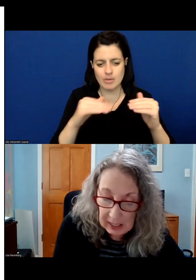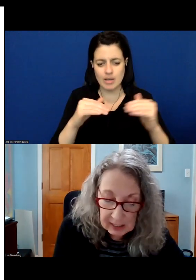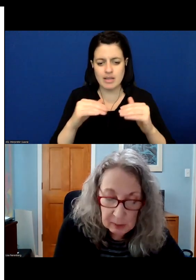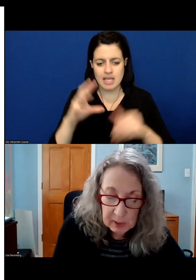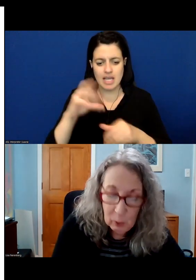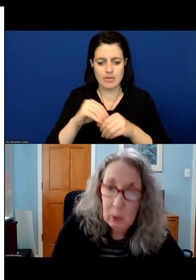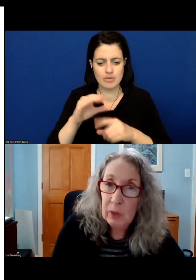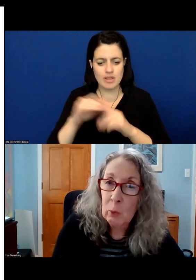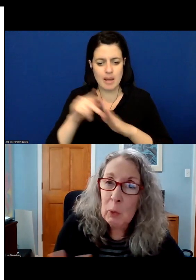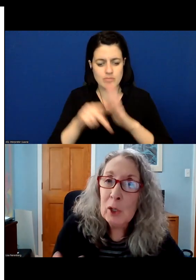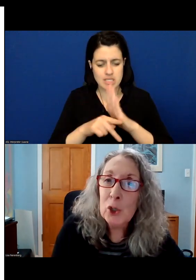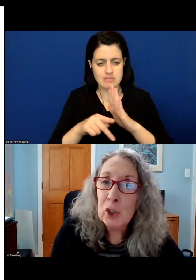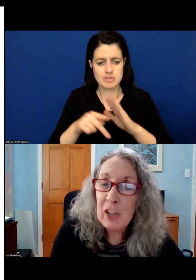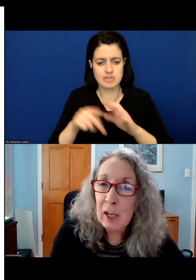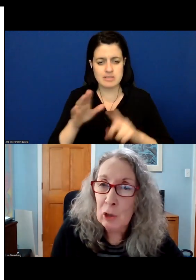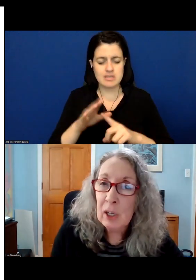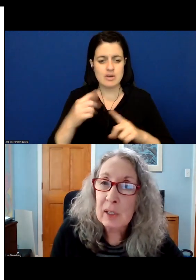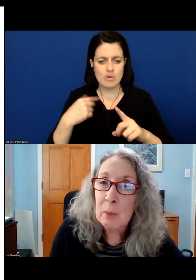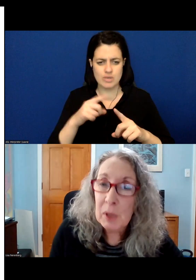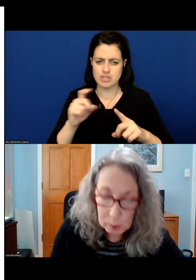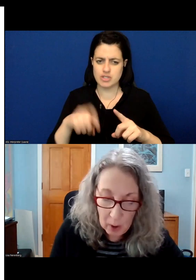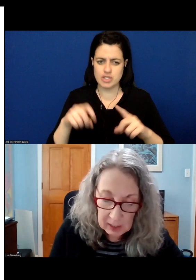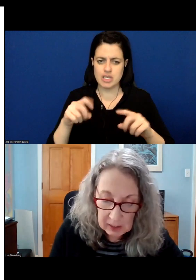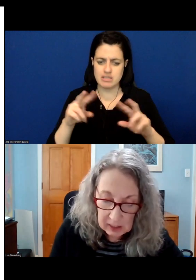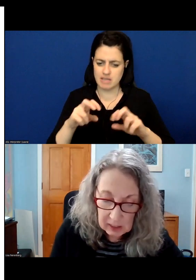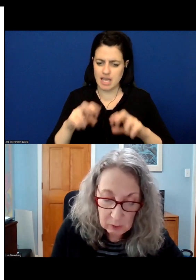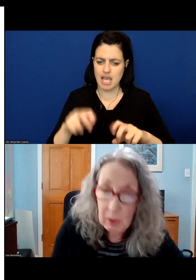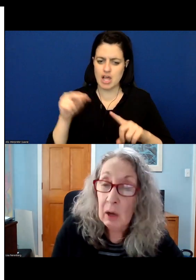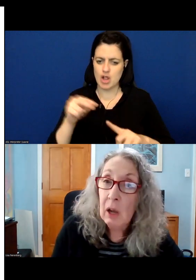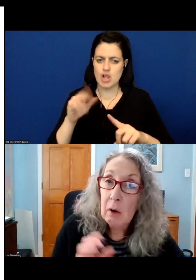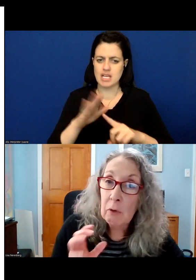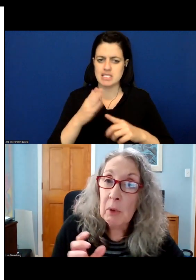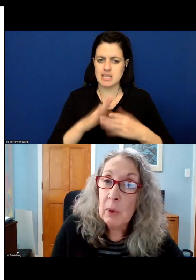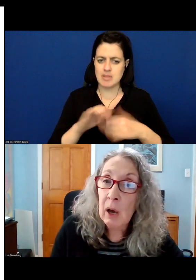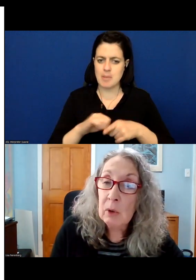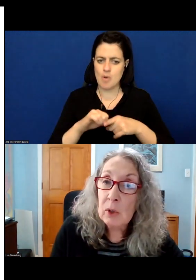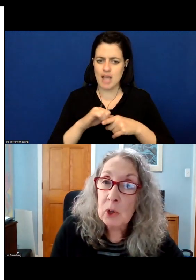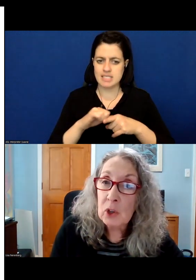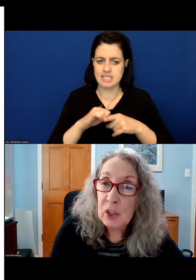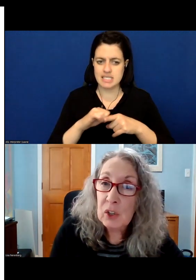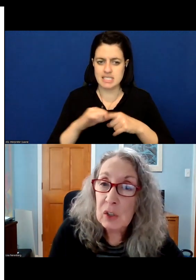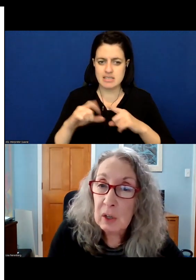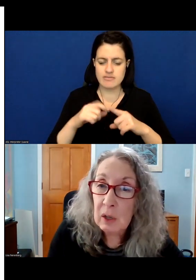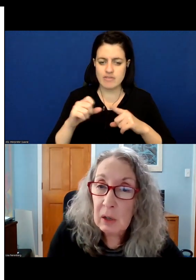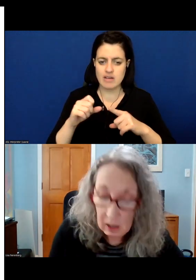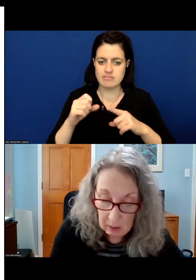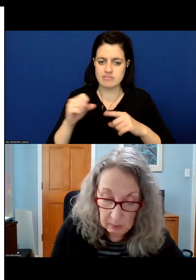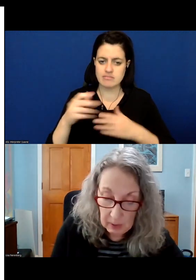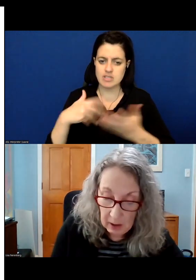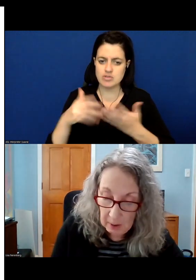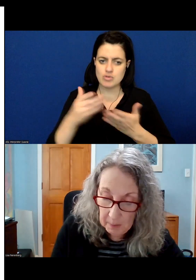principles, it seems like we really should take a look at some of these practices from a social justice